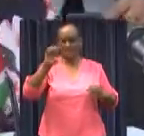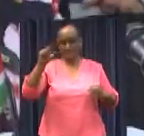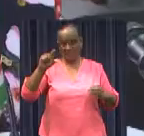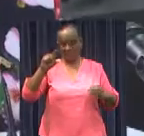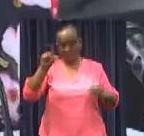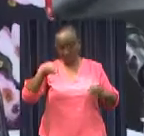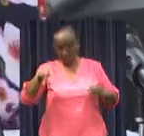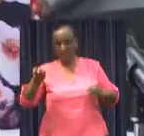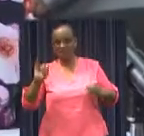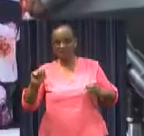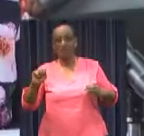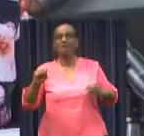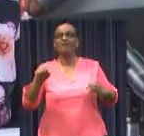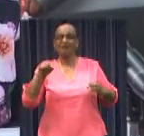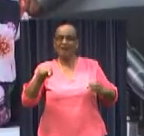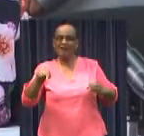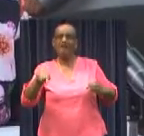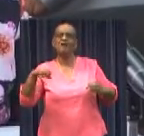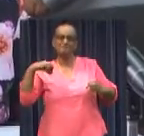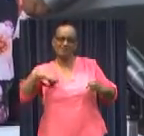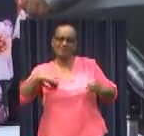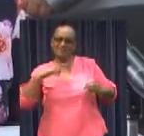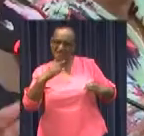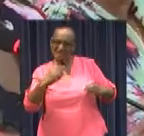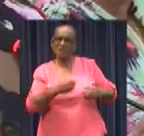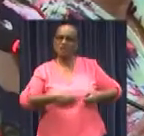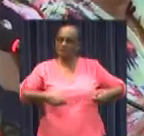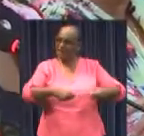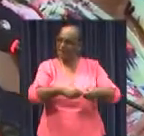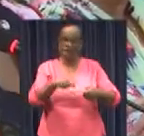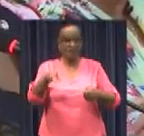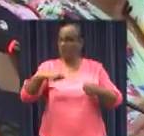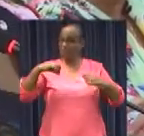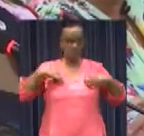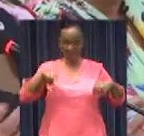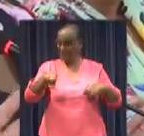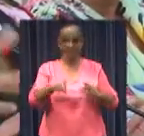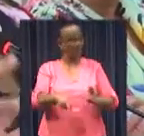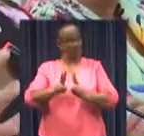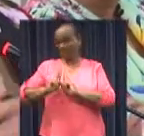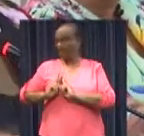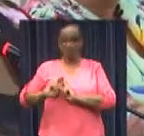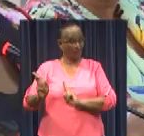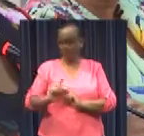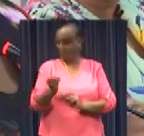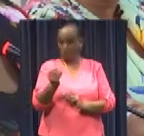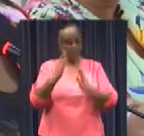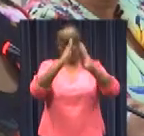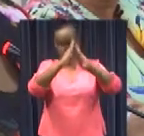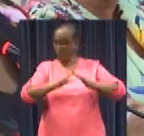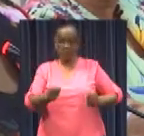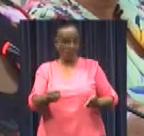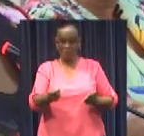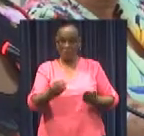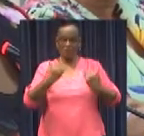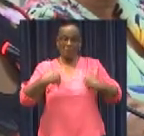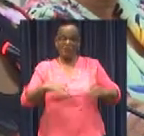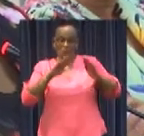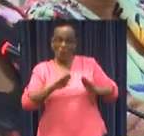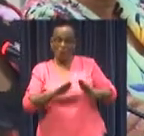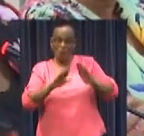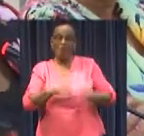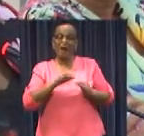The So Savo minister says that her ministry is not responsible for working men's home for which people